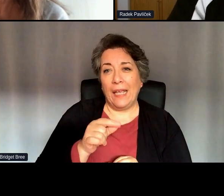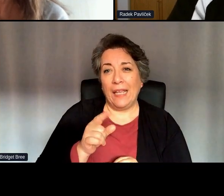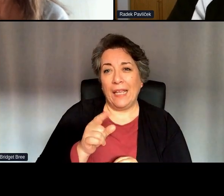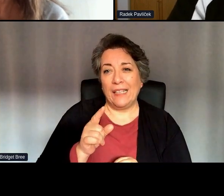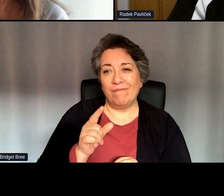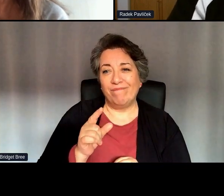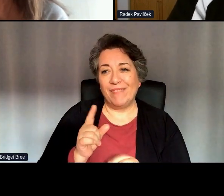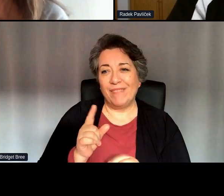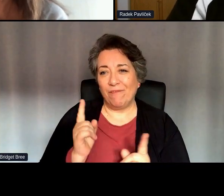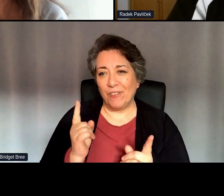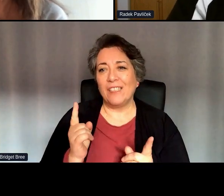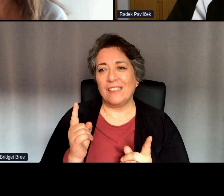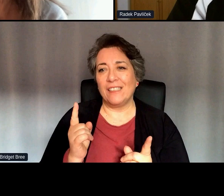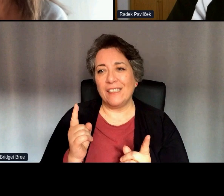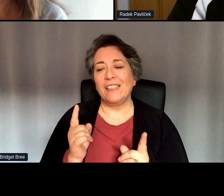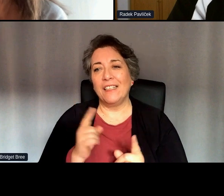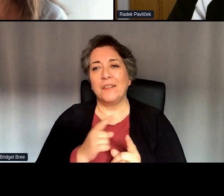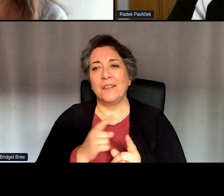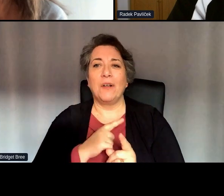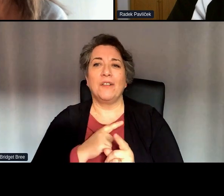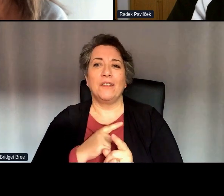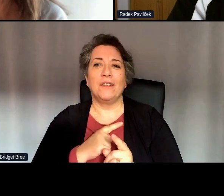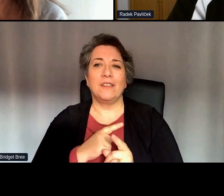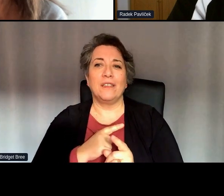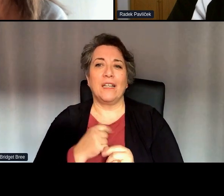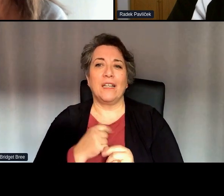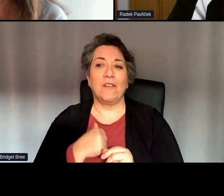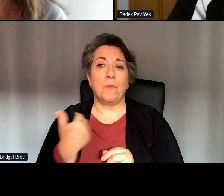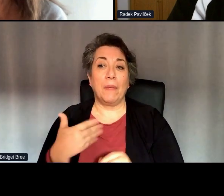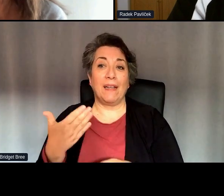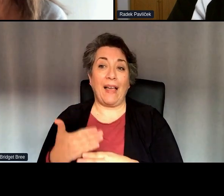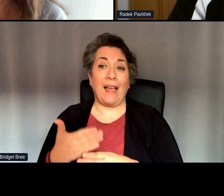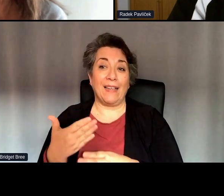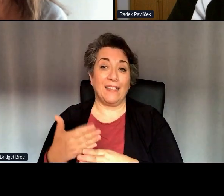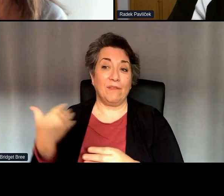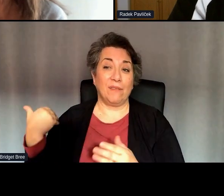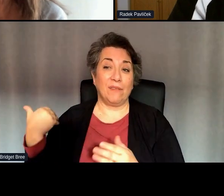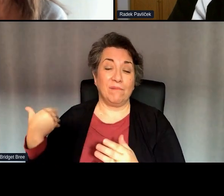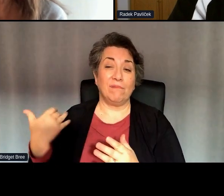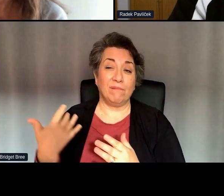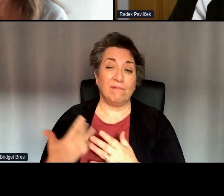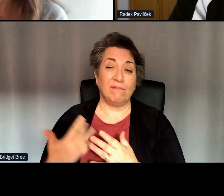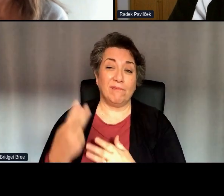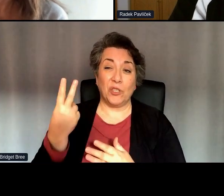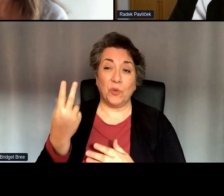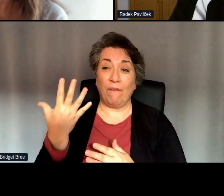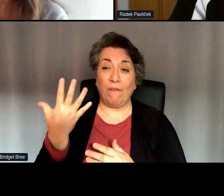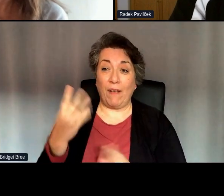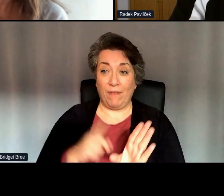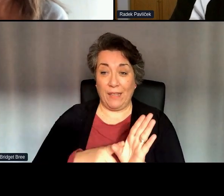bit different, since, as I said, I have been active in this field for 25